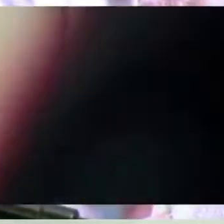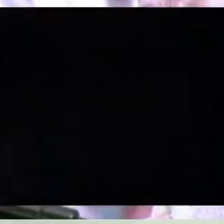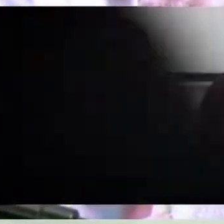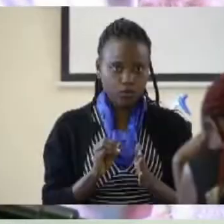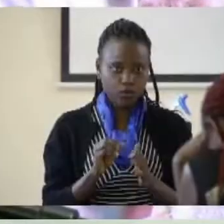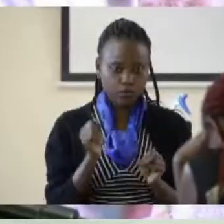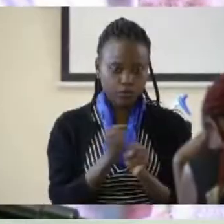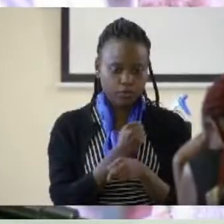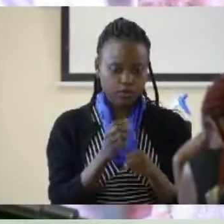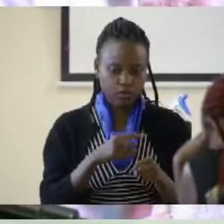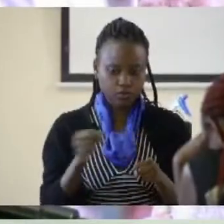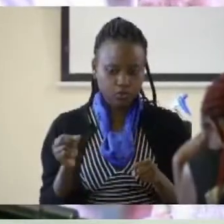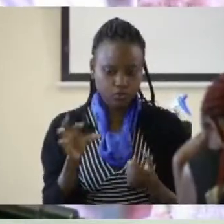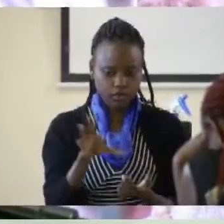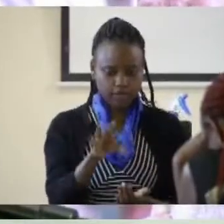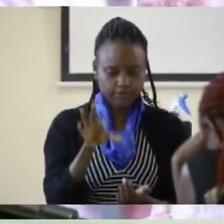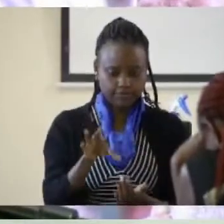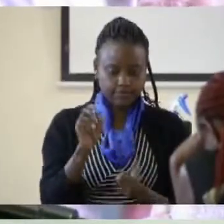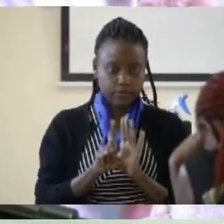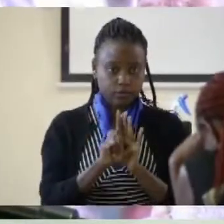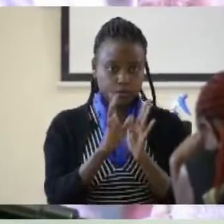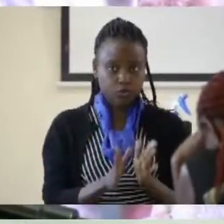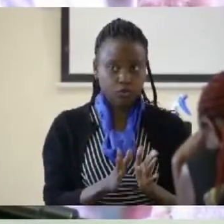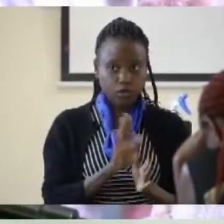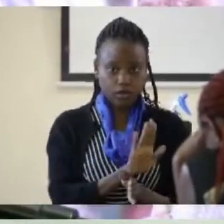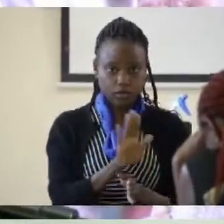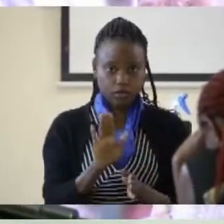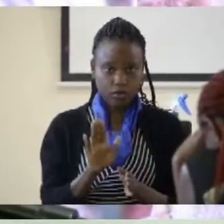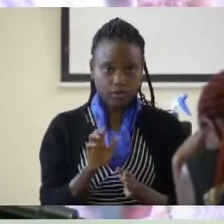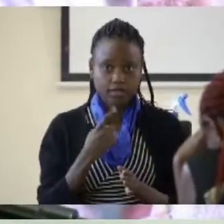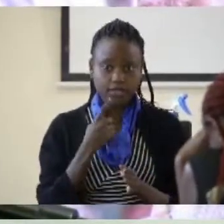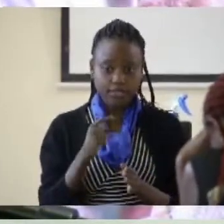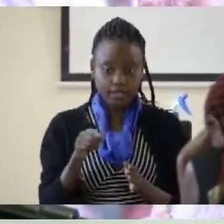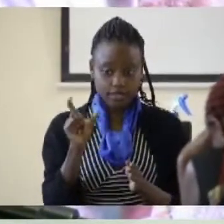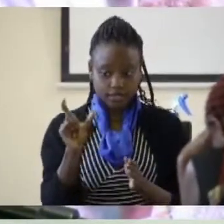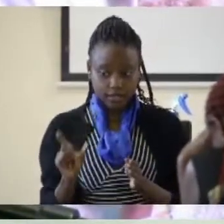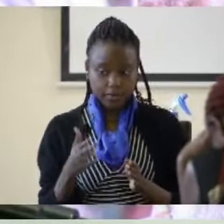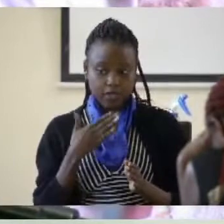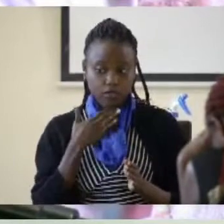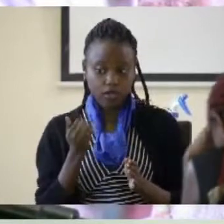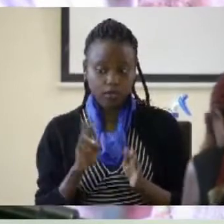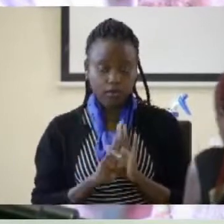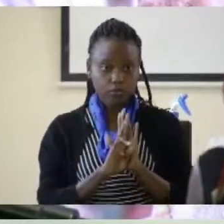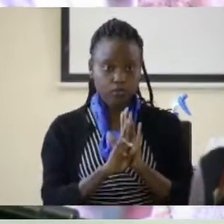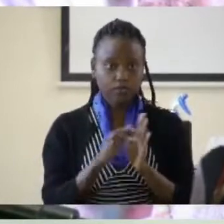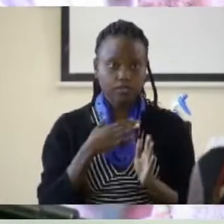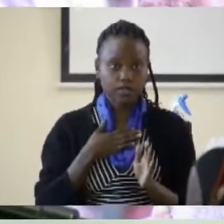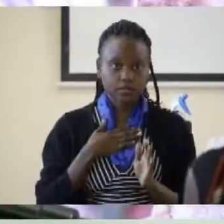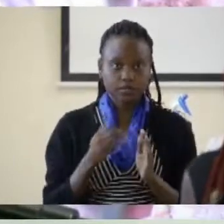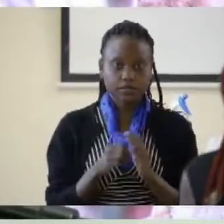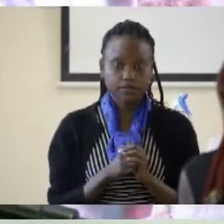there and choose your advocate and say that this is the person who I want to represent